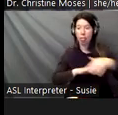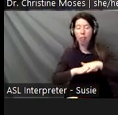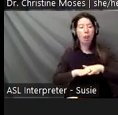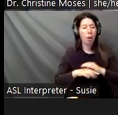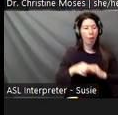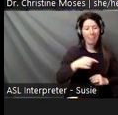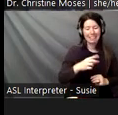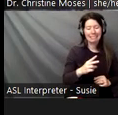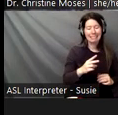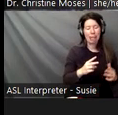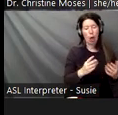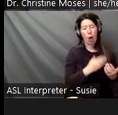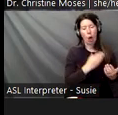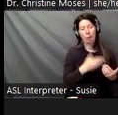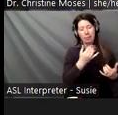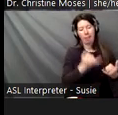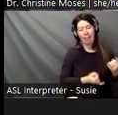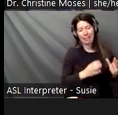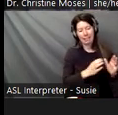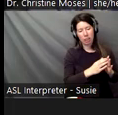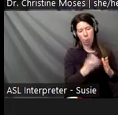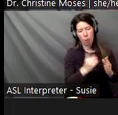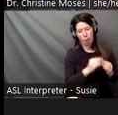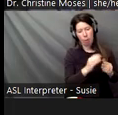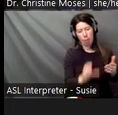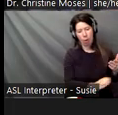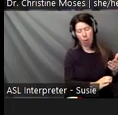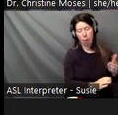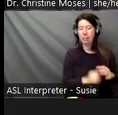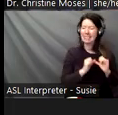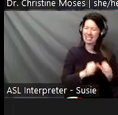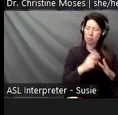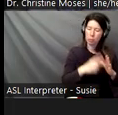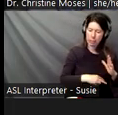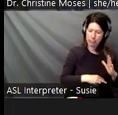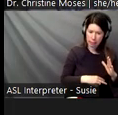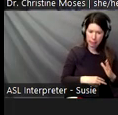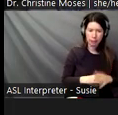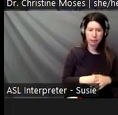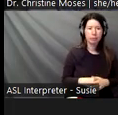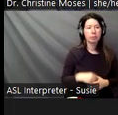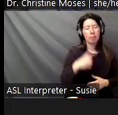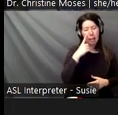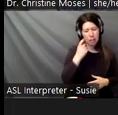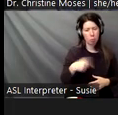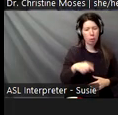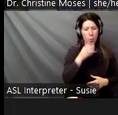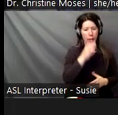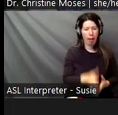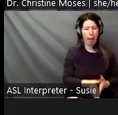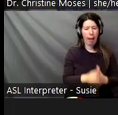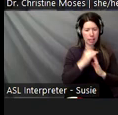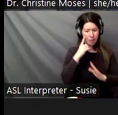the last section down below. Yeah. Okay. Then let's go ahead and keep reading because we'll ask for input